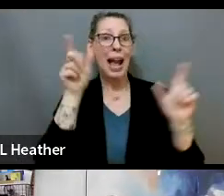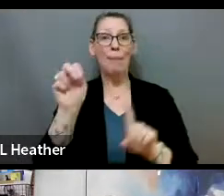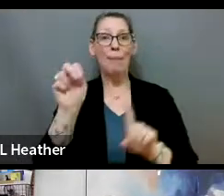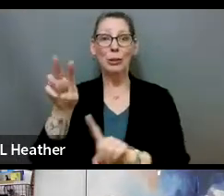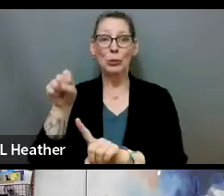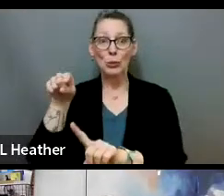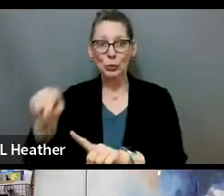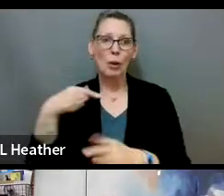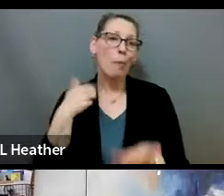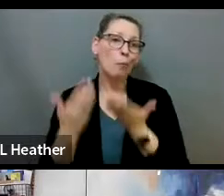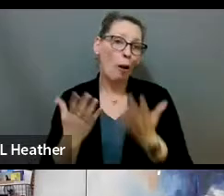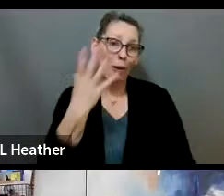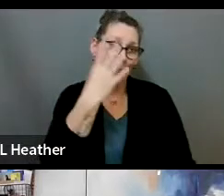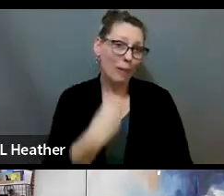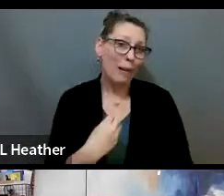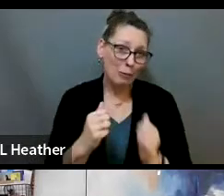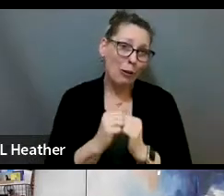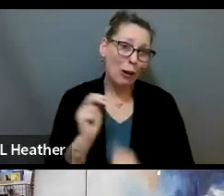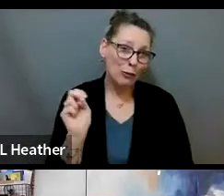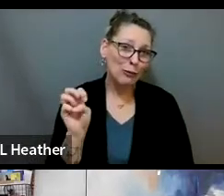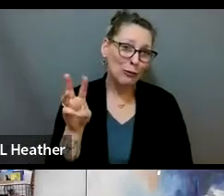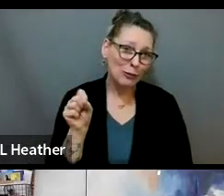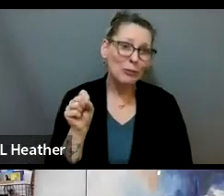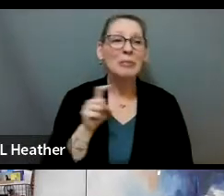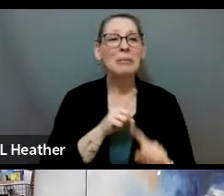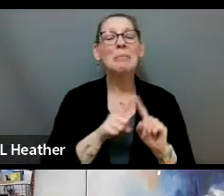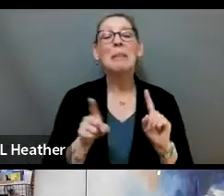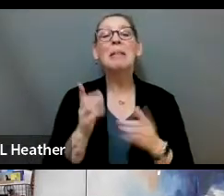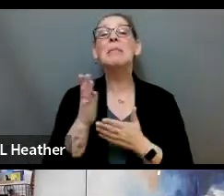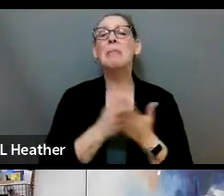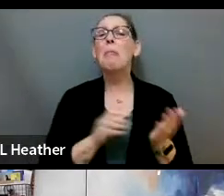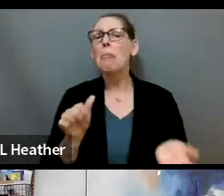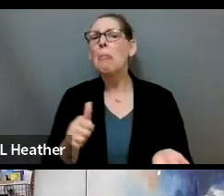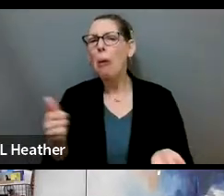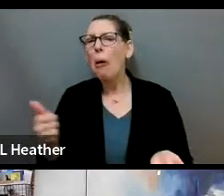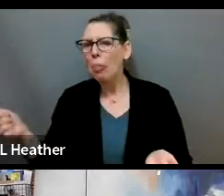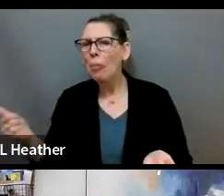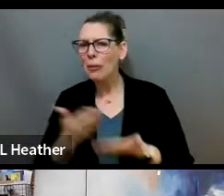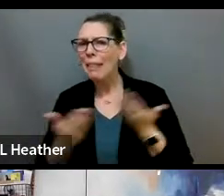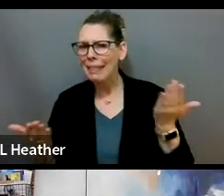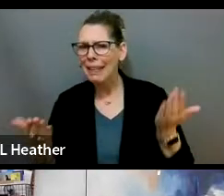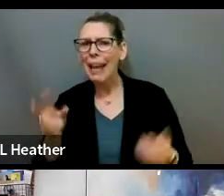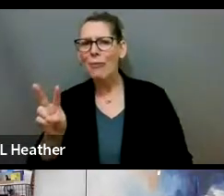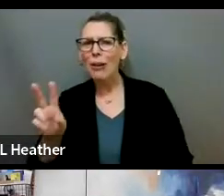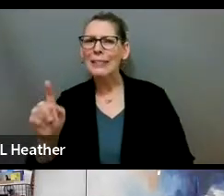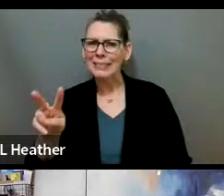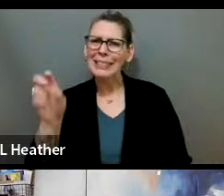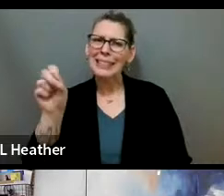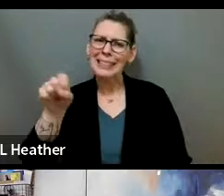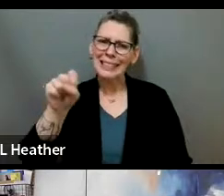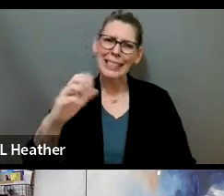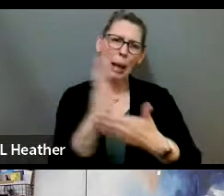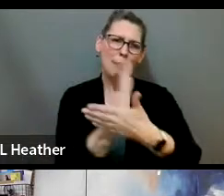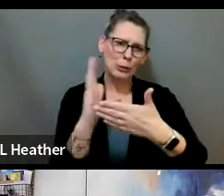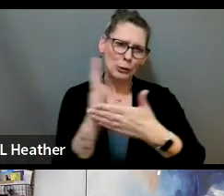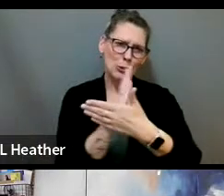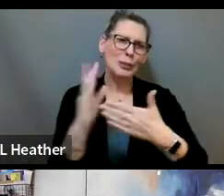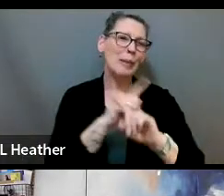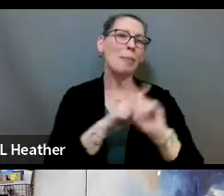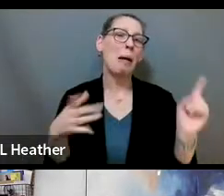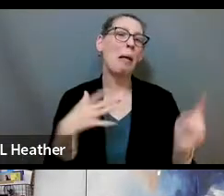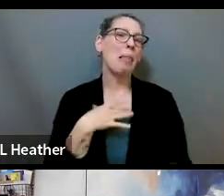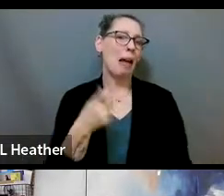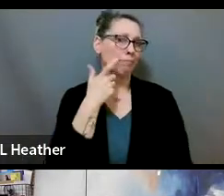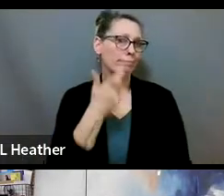I probably go to sleep with the news, but I do put some other crazy television in between that, but I do like to